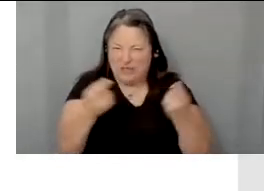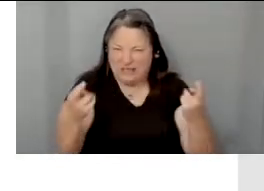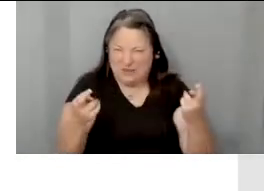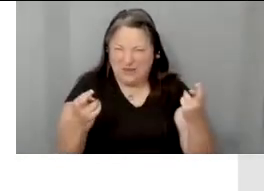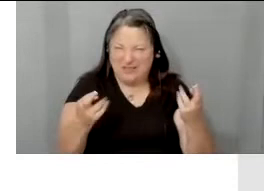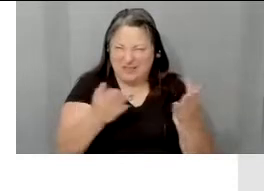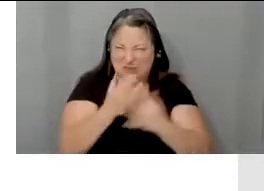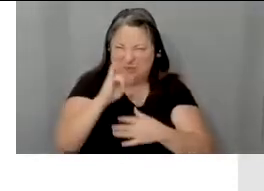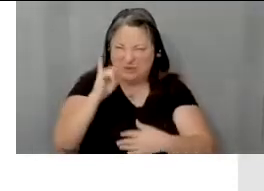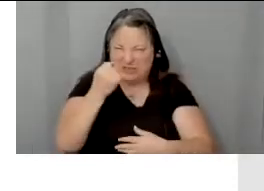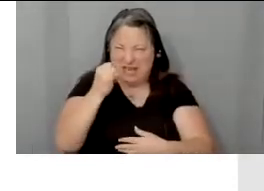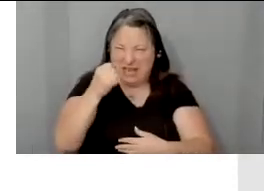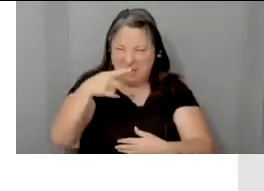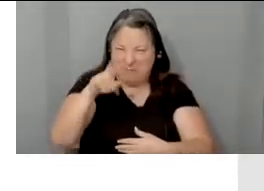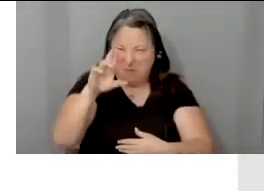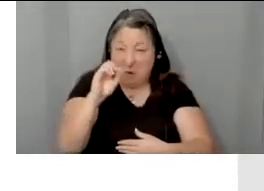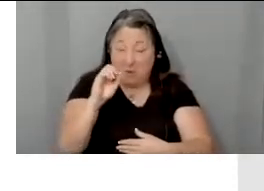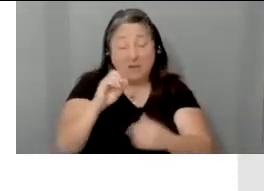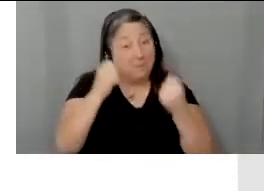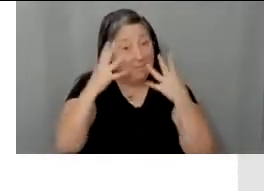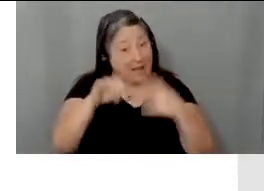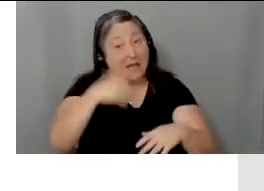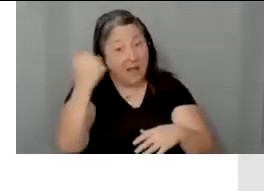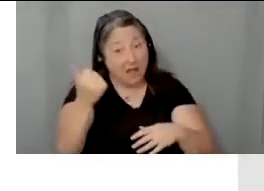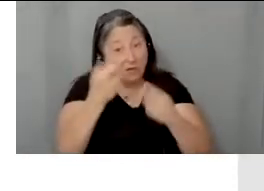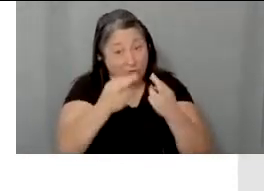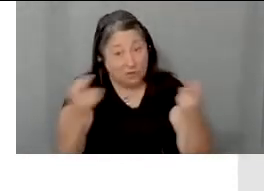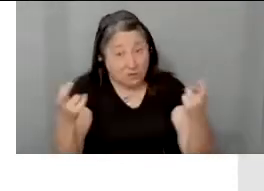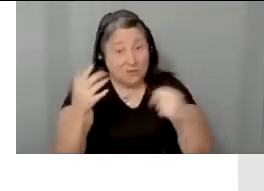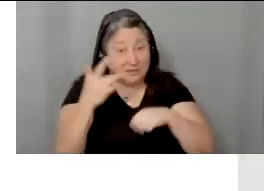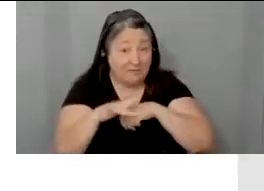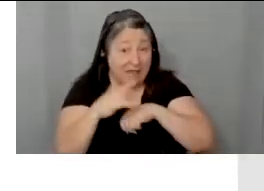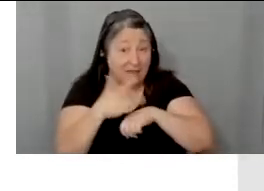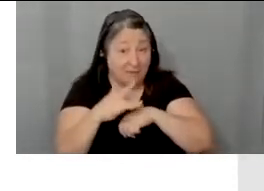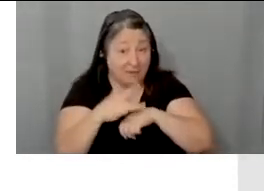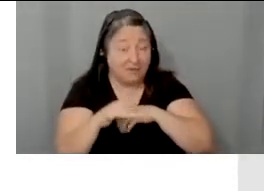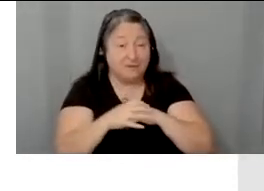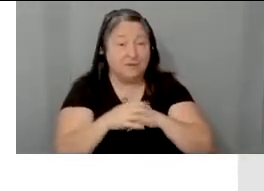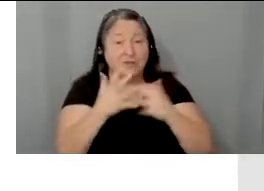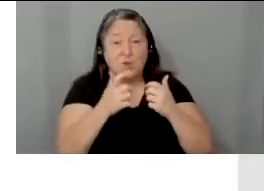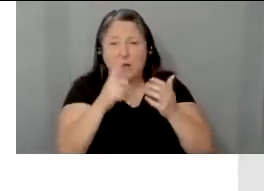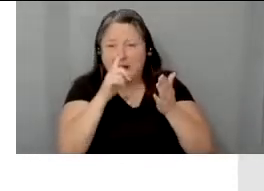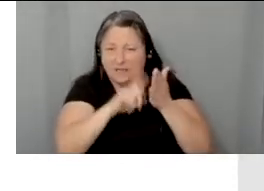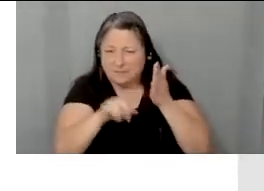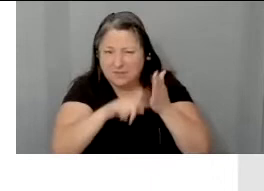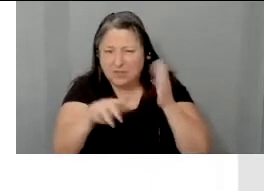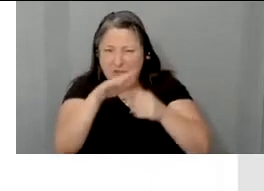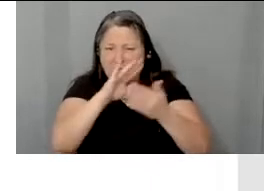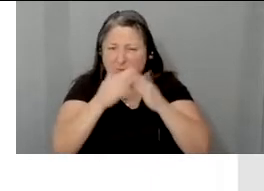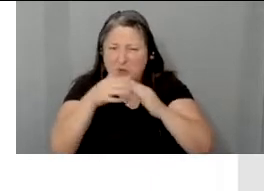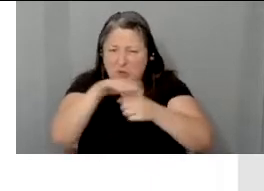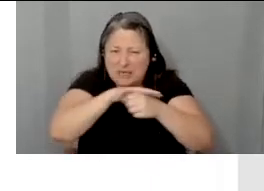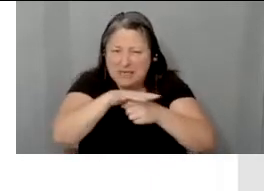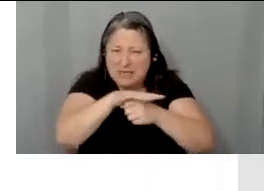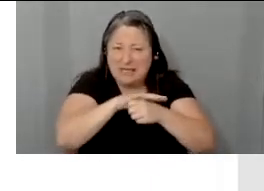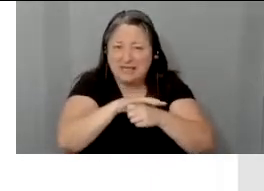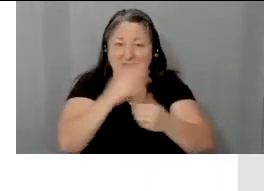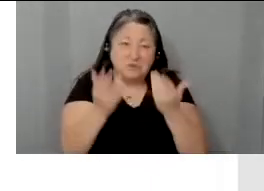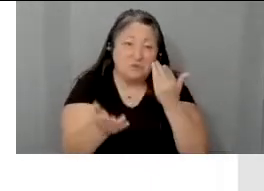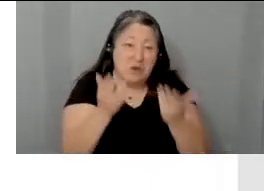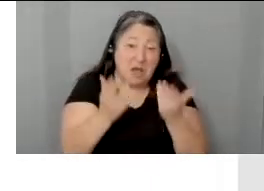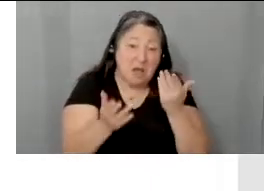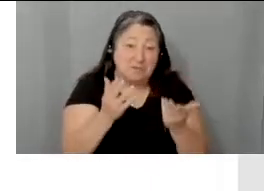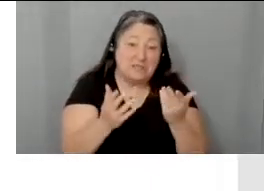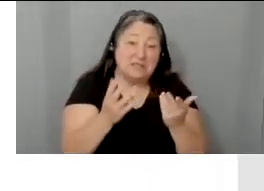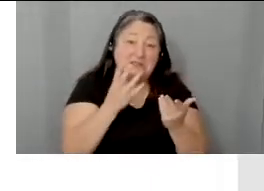JPro, and there are a lot of other resources available. You want to look in your community. There's probably